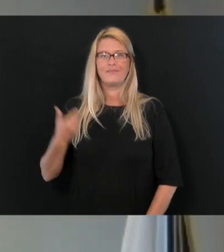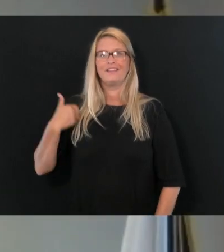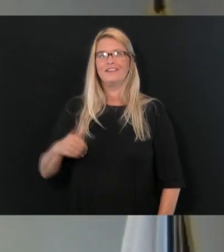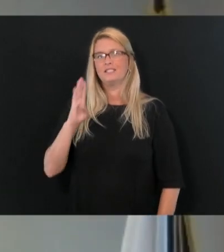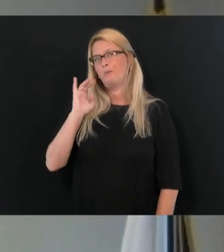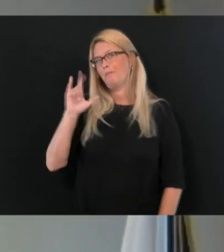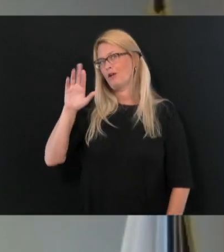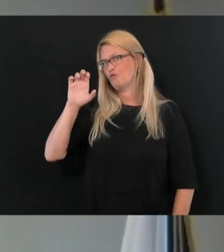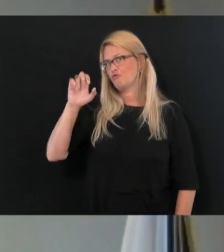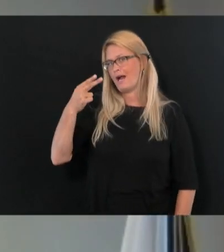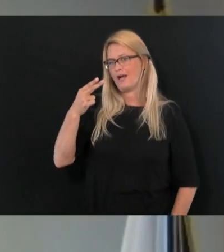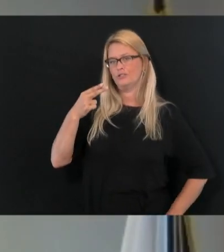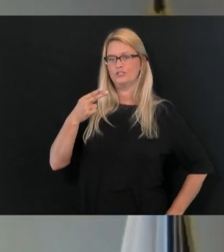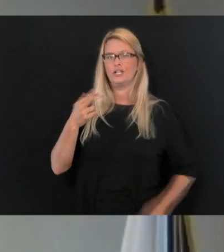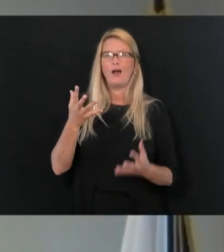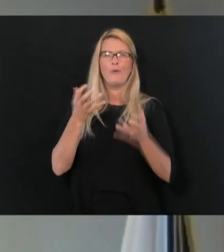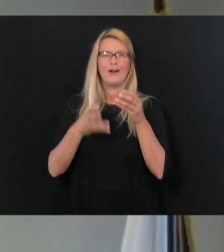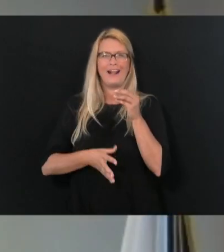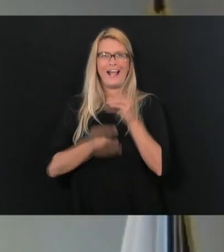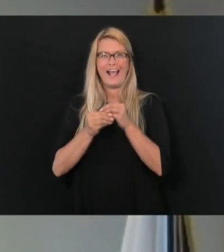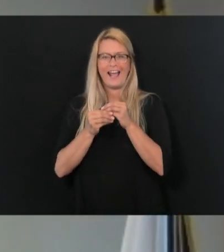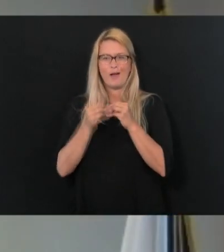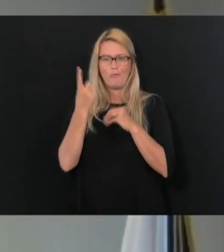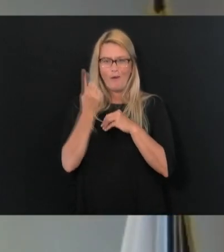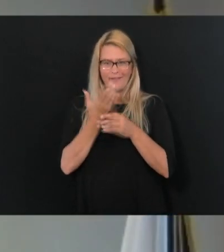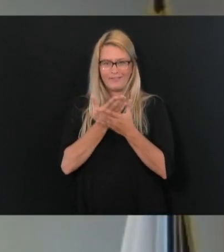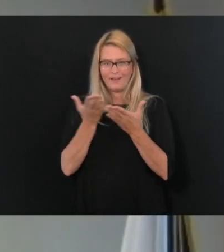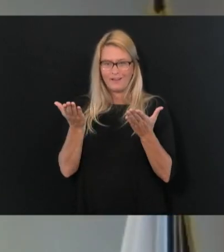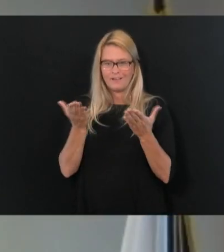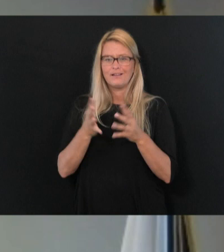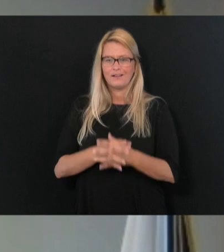me just add one thing with regard to the question.